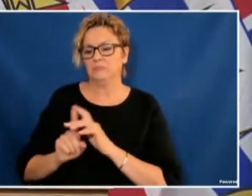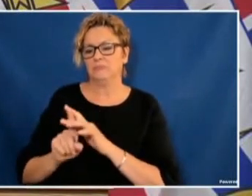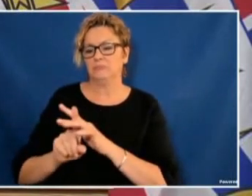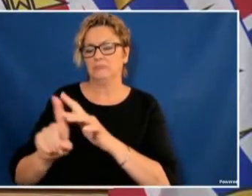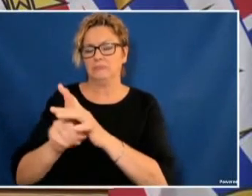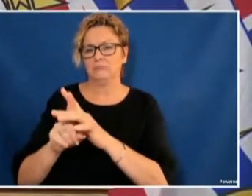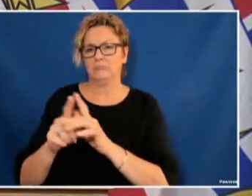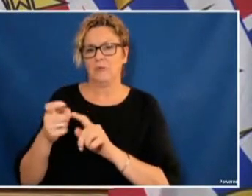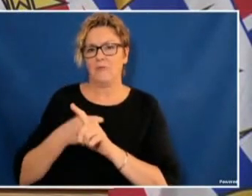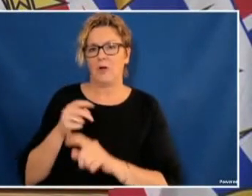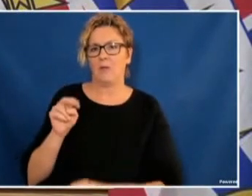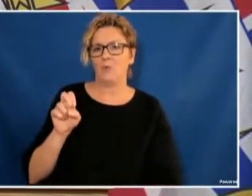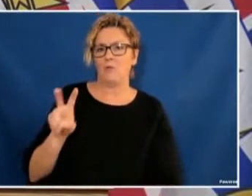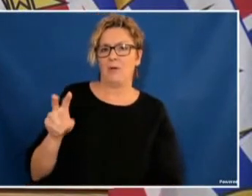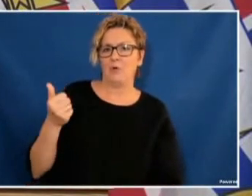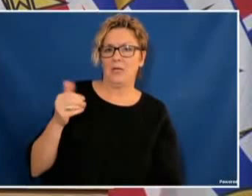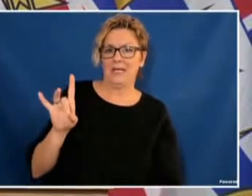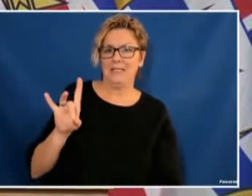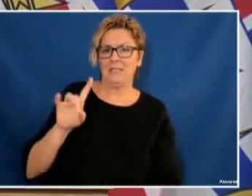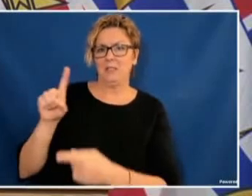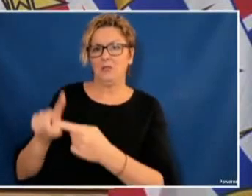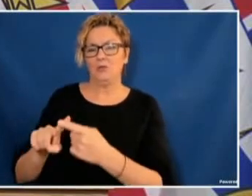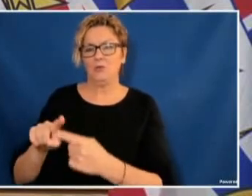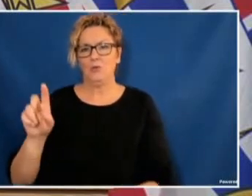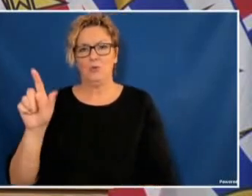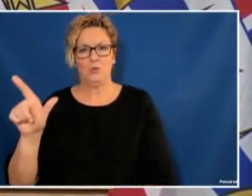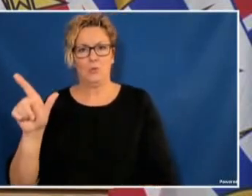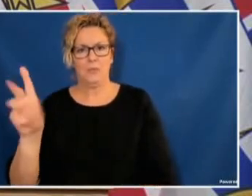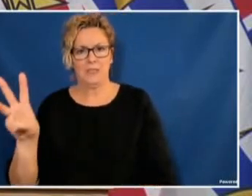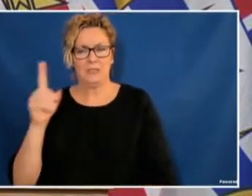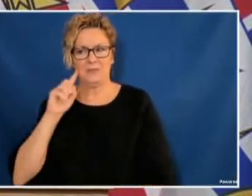or ICU. We have